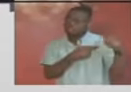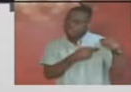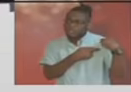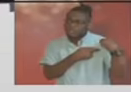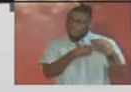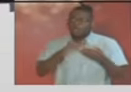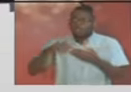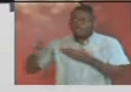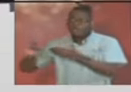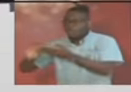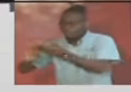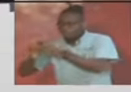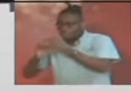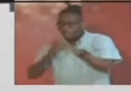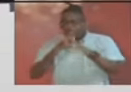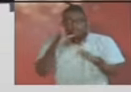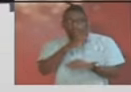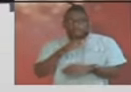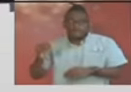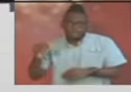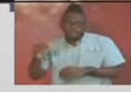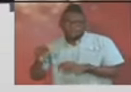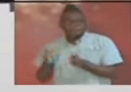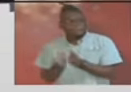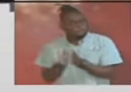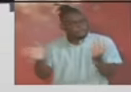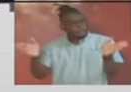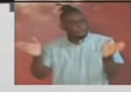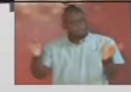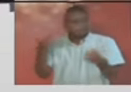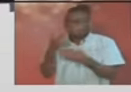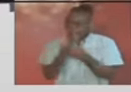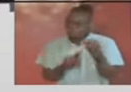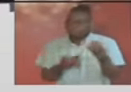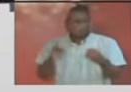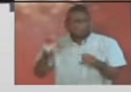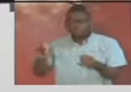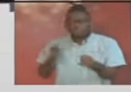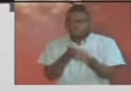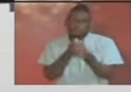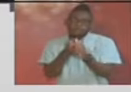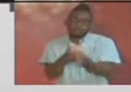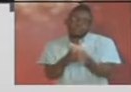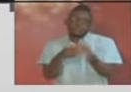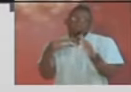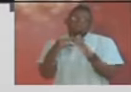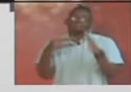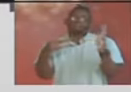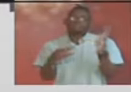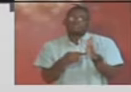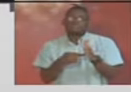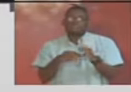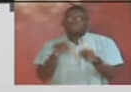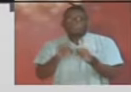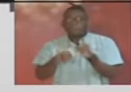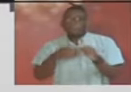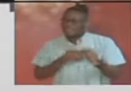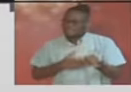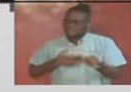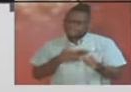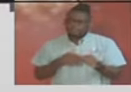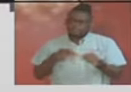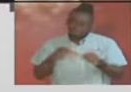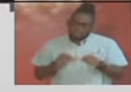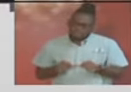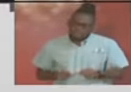happens with our everyday lives, and of course the measures implemented by the state. So please continue to follow the 3